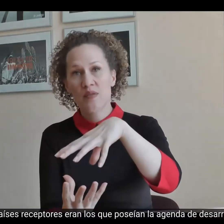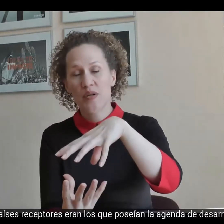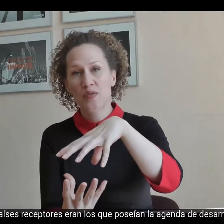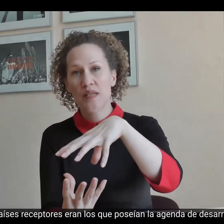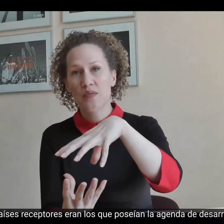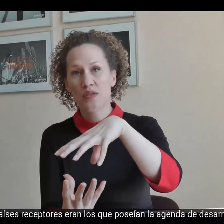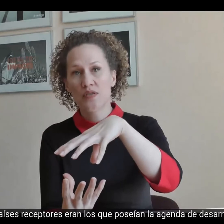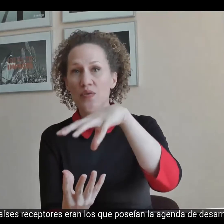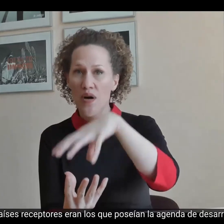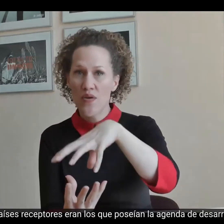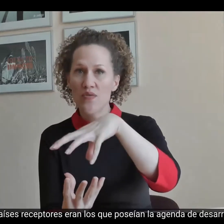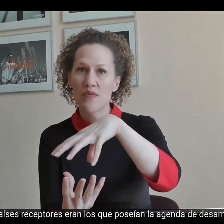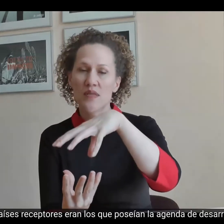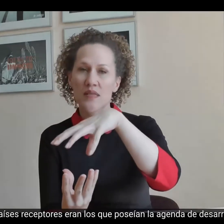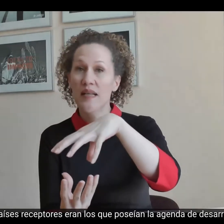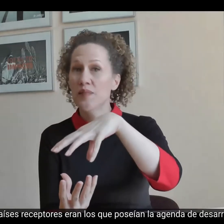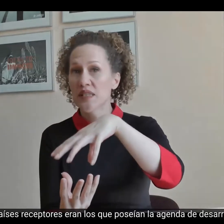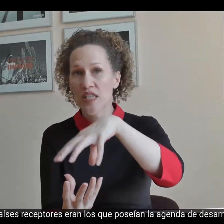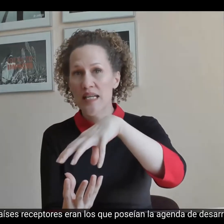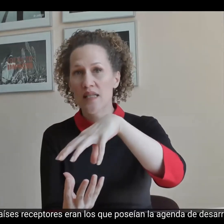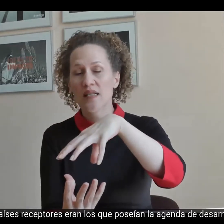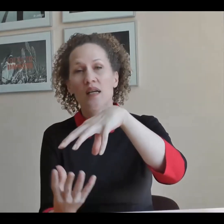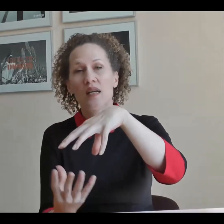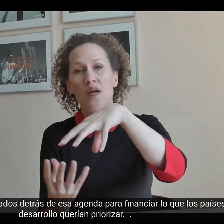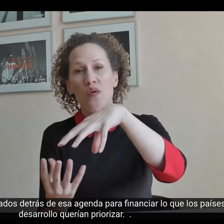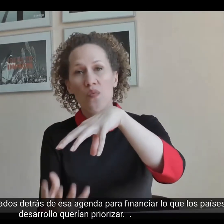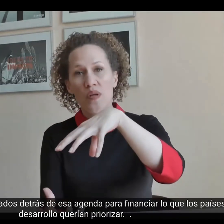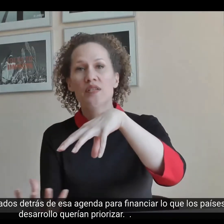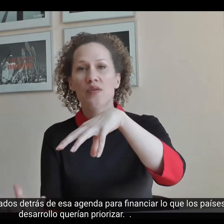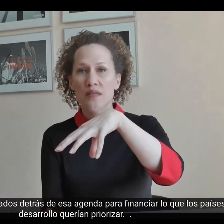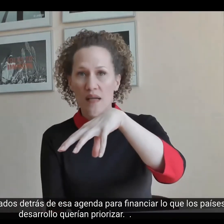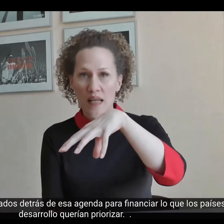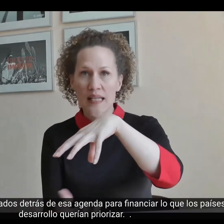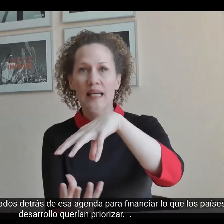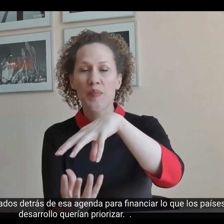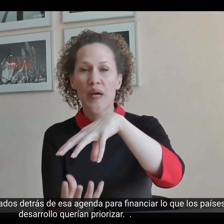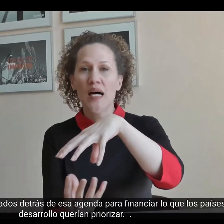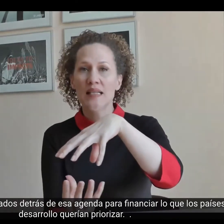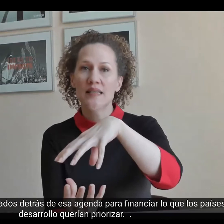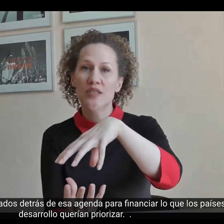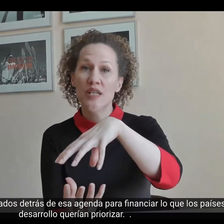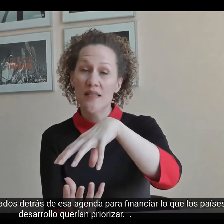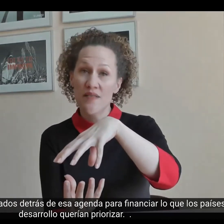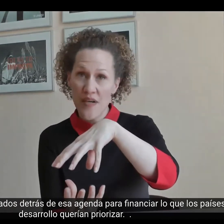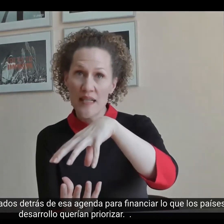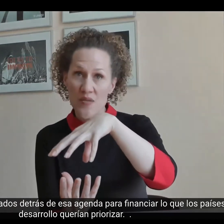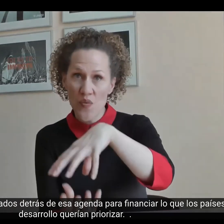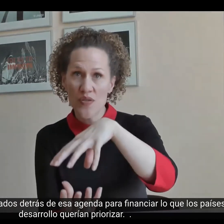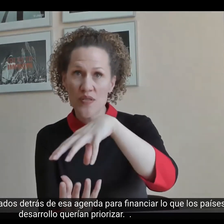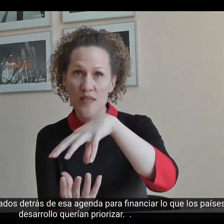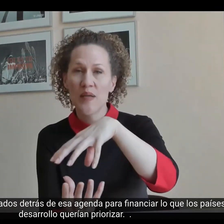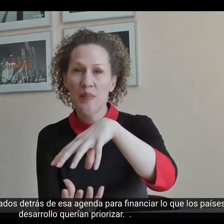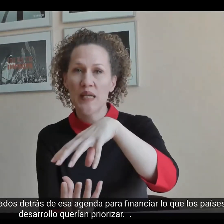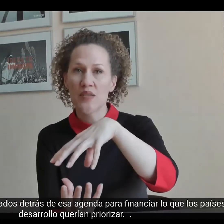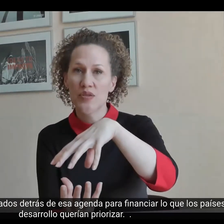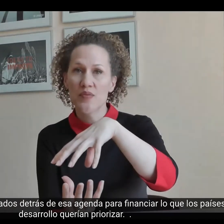then supposed to be the ones who owned the development agenda, with the donors lining up behind that agenda to finance